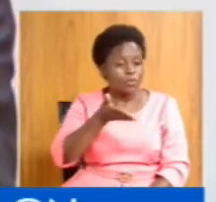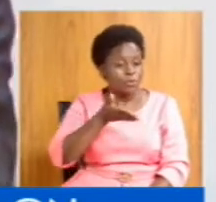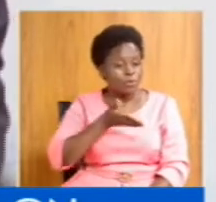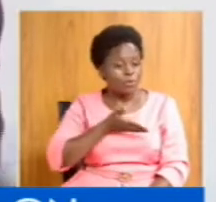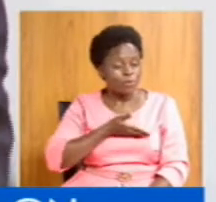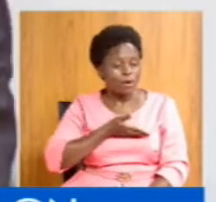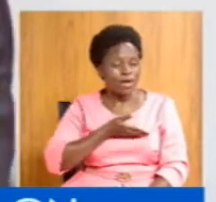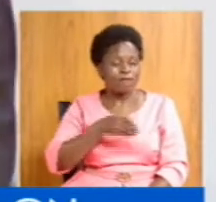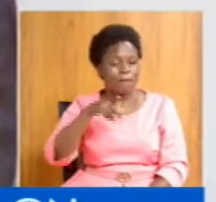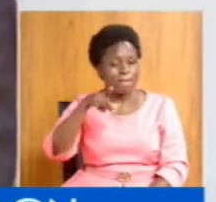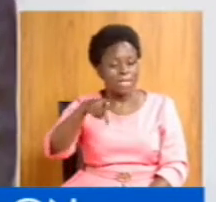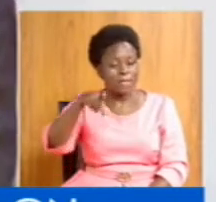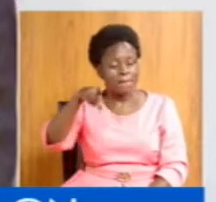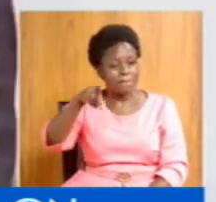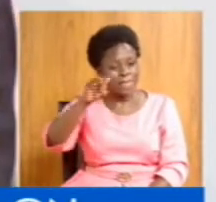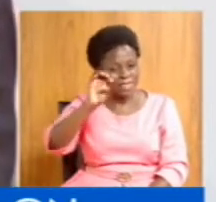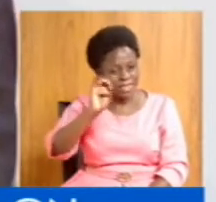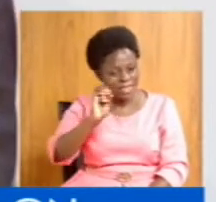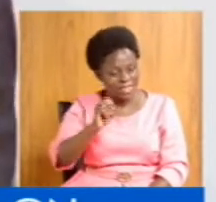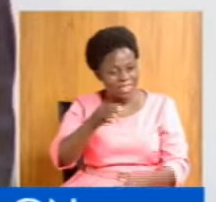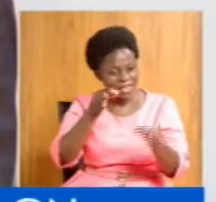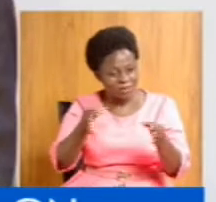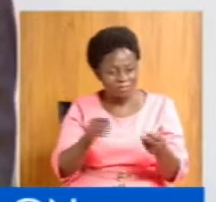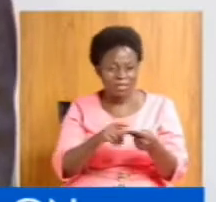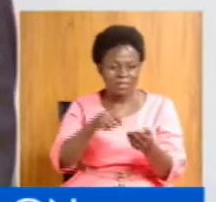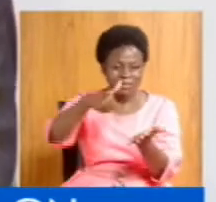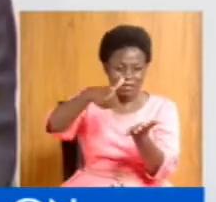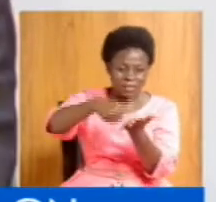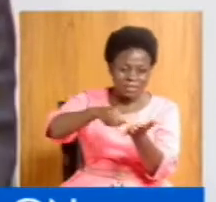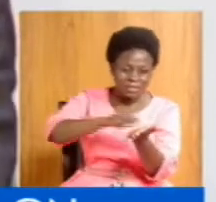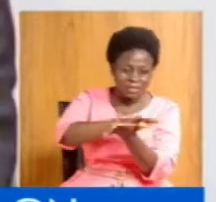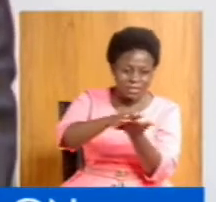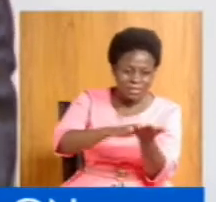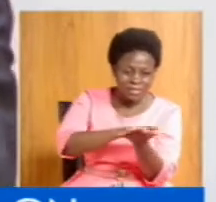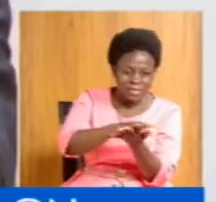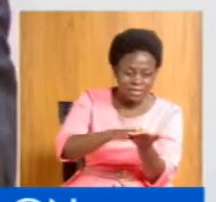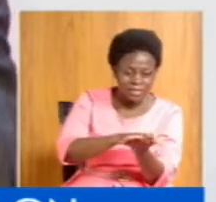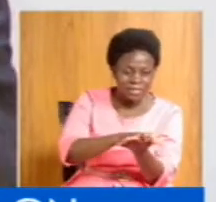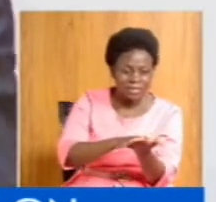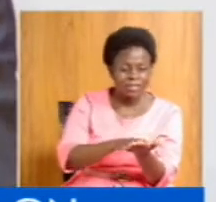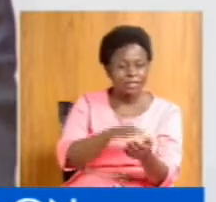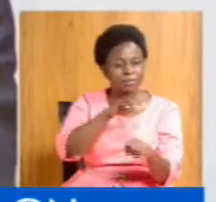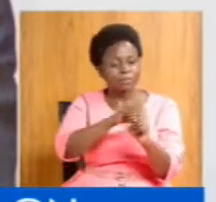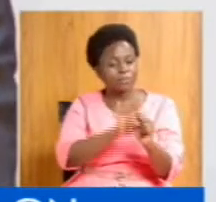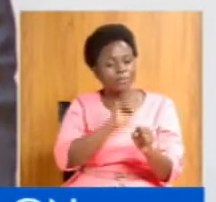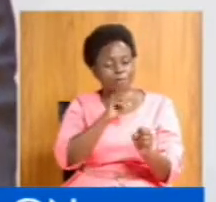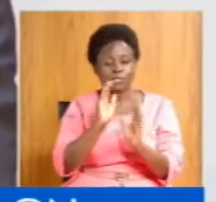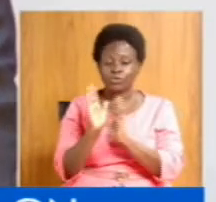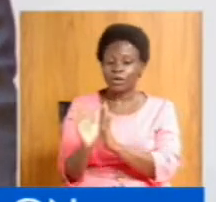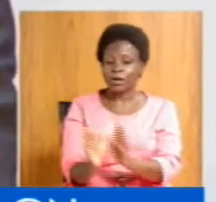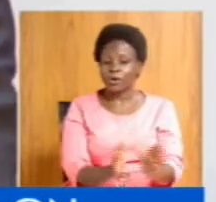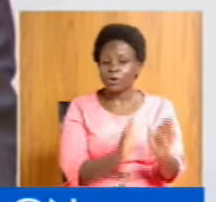the PPE equipment we had to have sanitizers we had to make sure we prepare